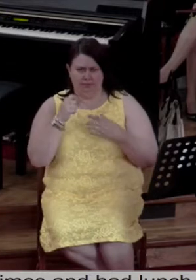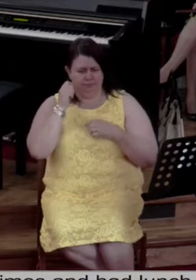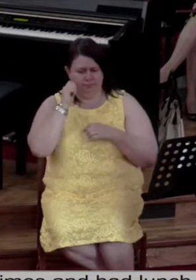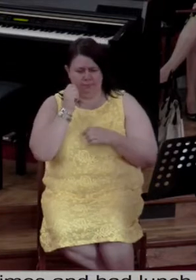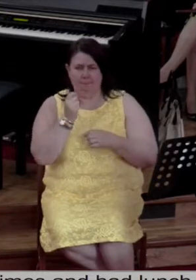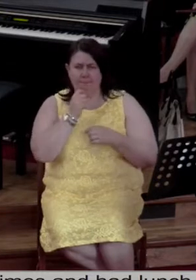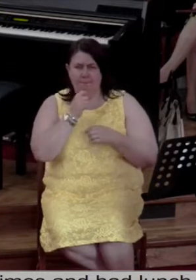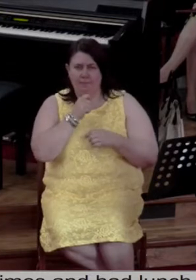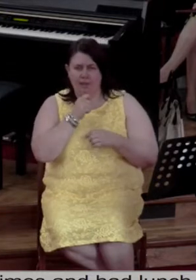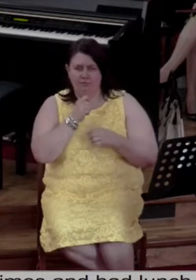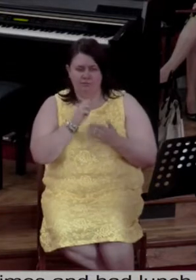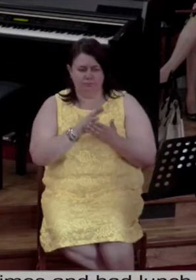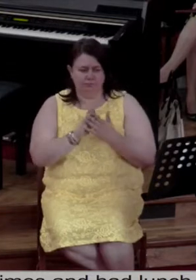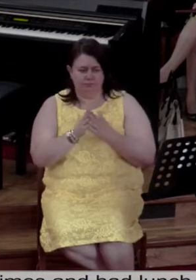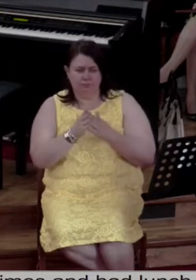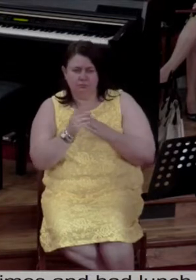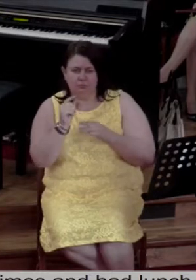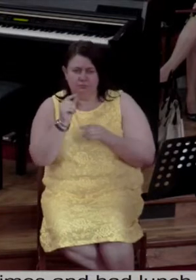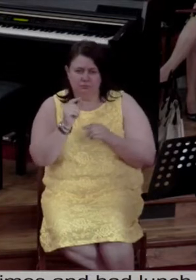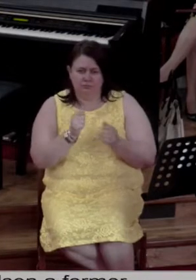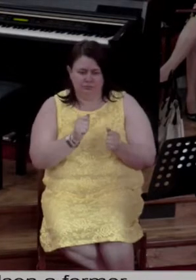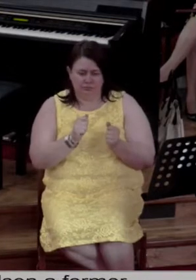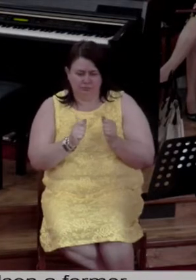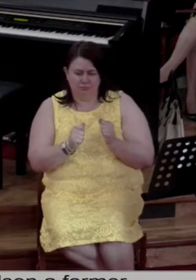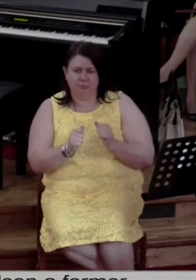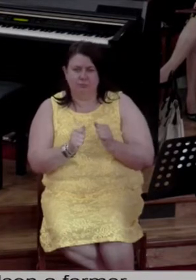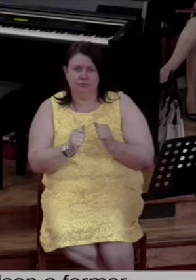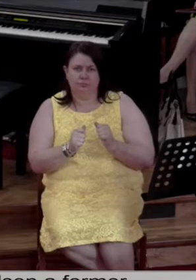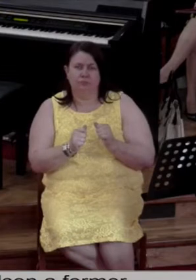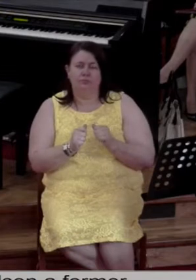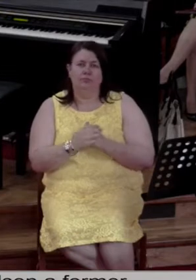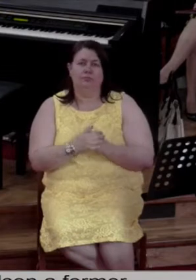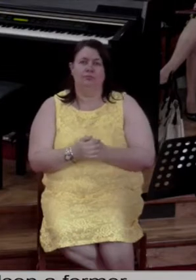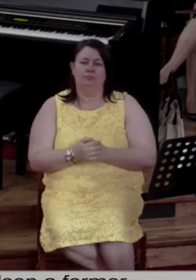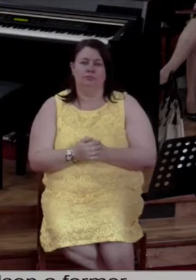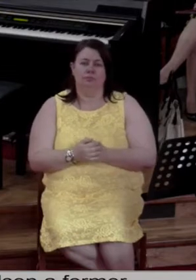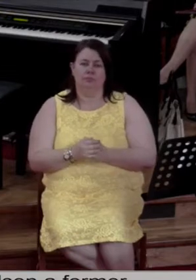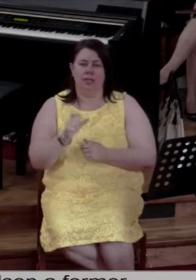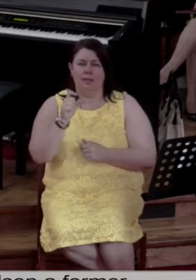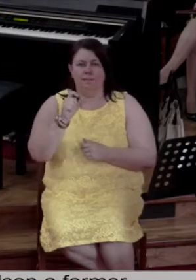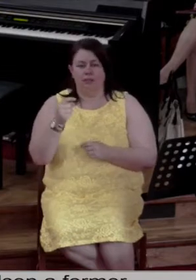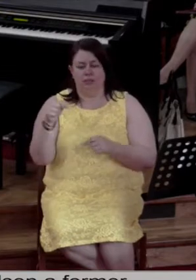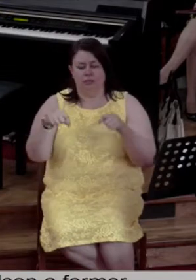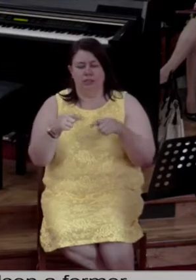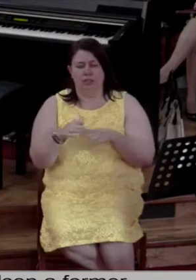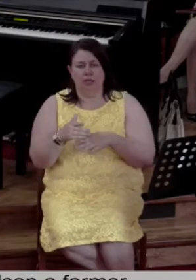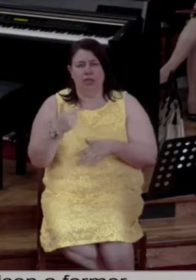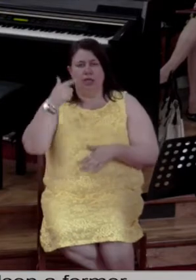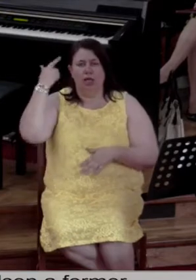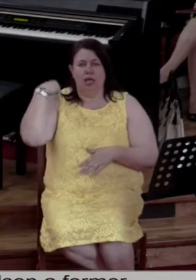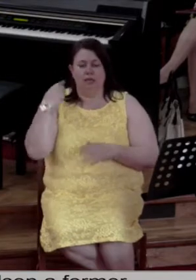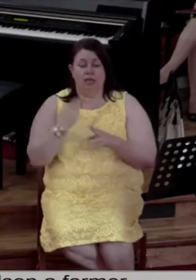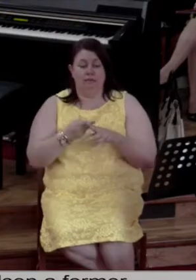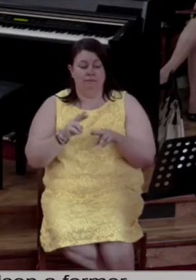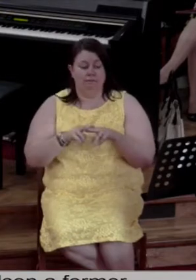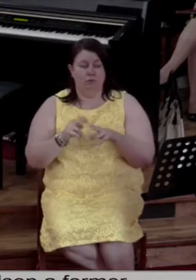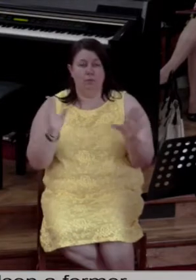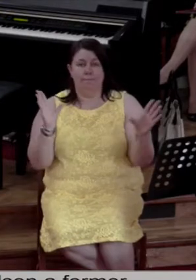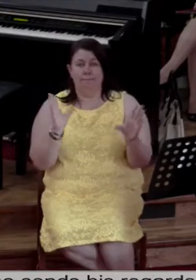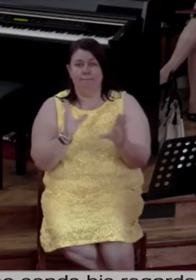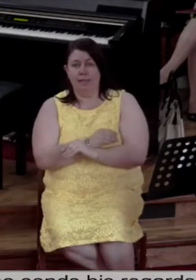here. Dorothy Russell, who's the prison chaplain at Shorts, was here to conduct the service. If you missed it, then